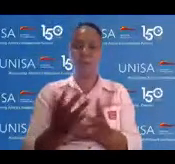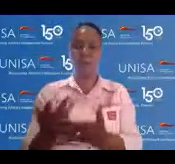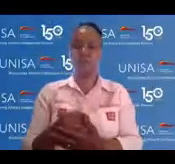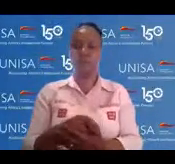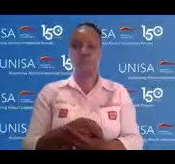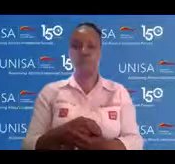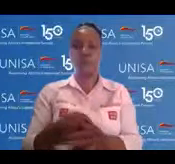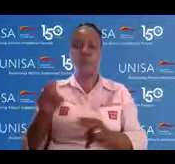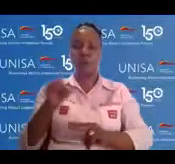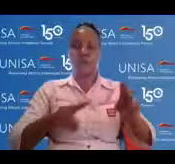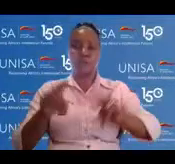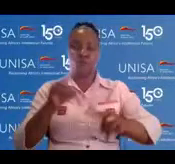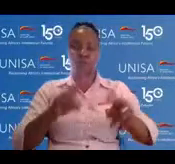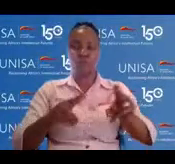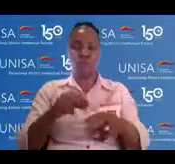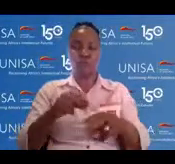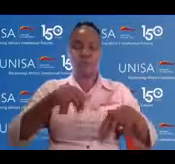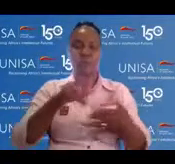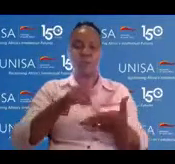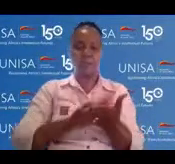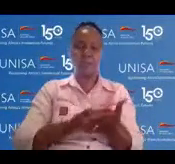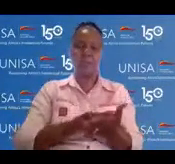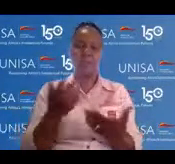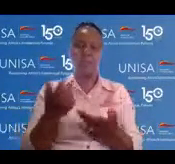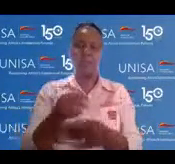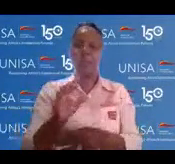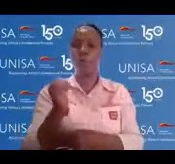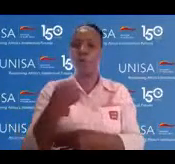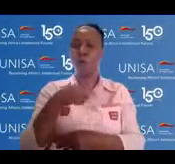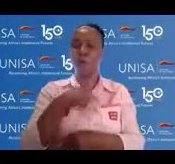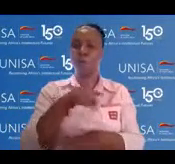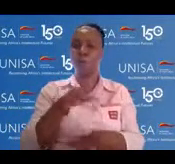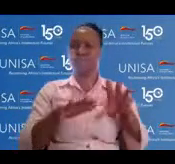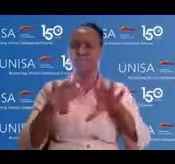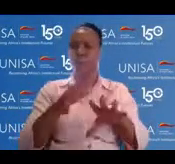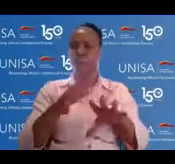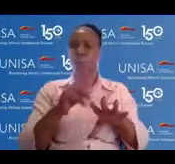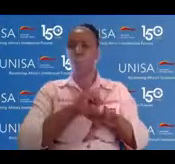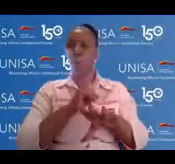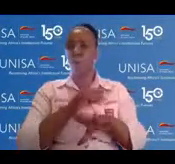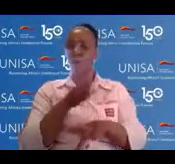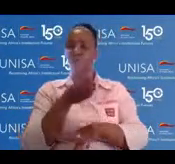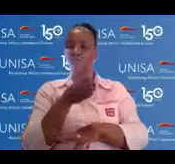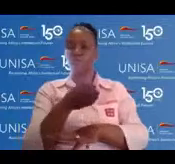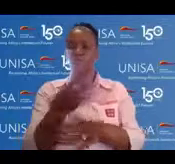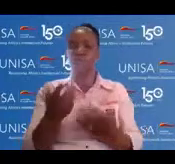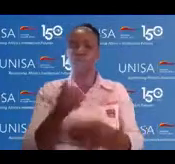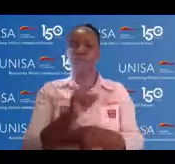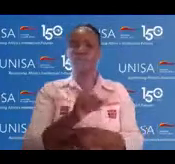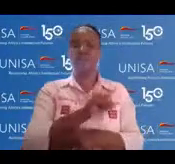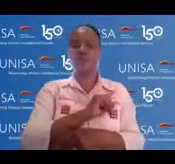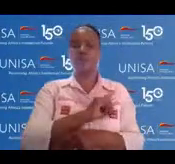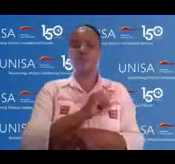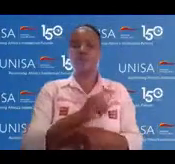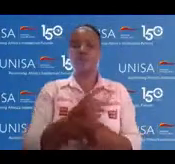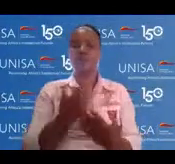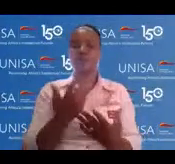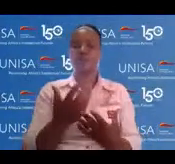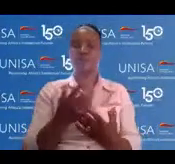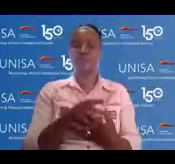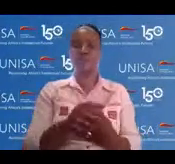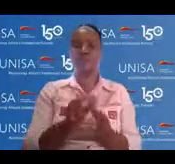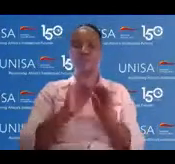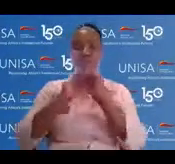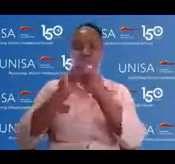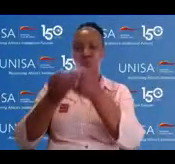and everyone's getting a little bit panicky. But why is it in place? And that is to protect the integrity, not just of your exams,